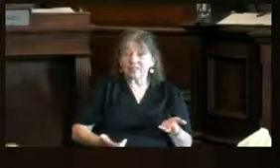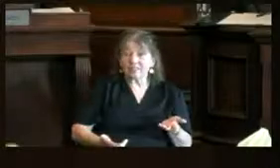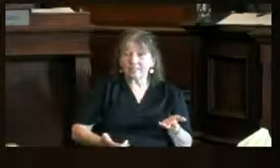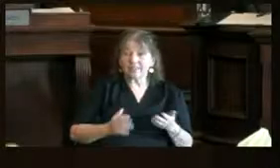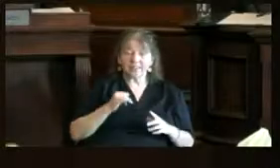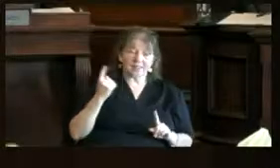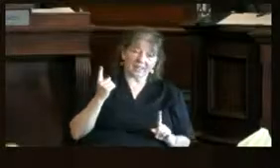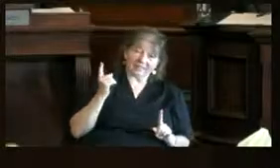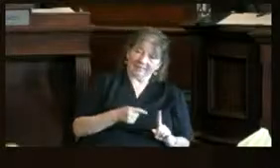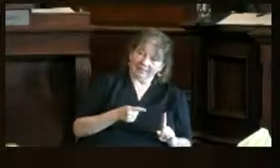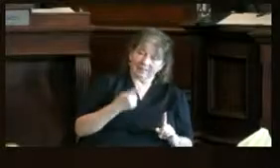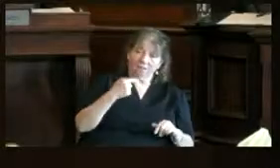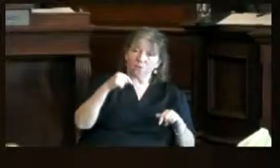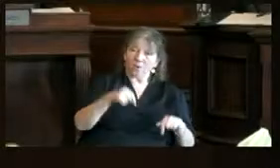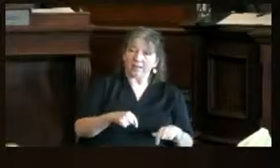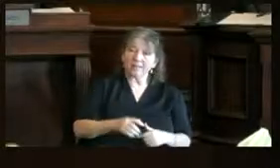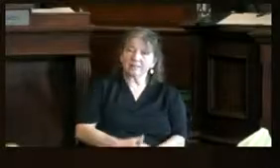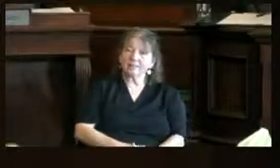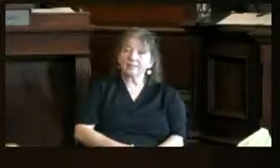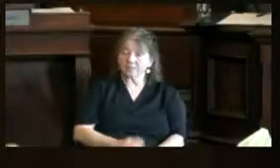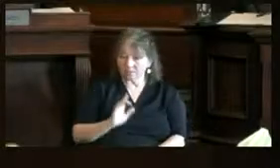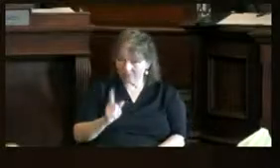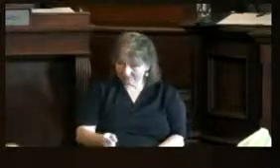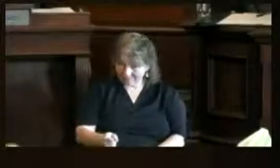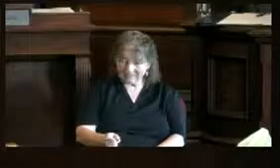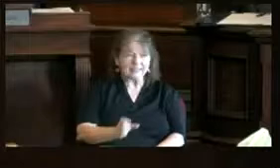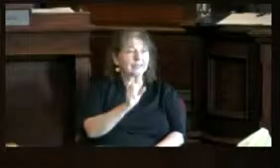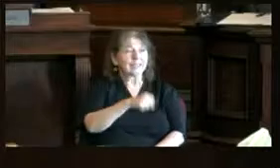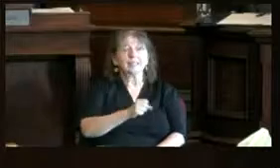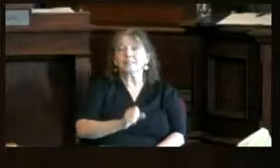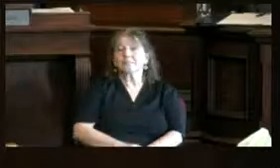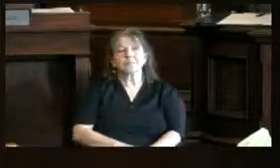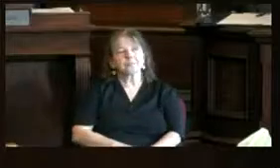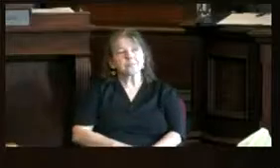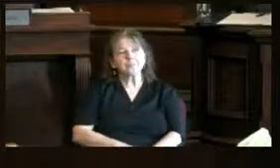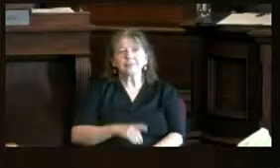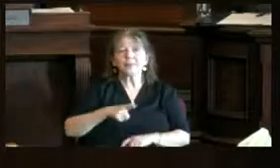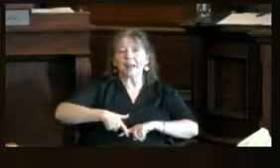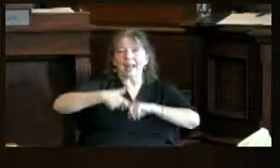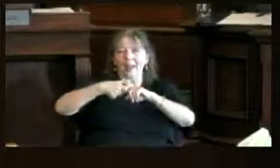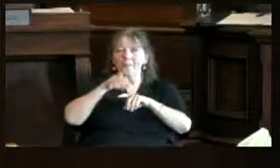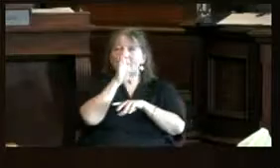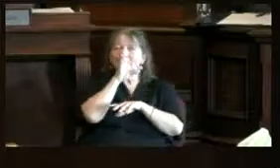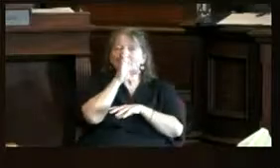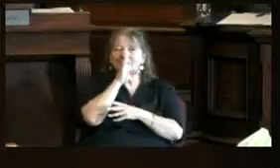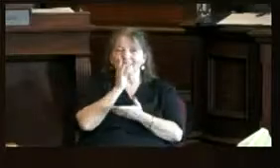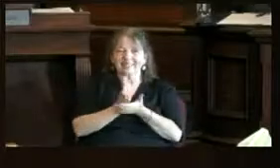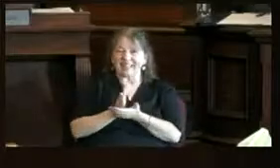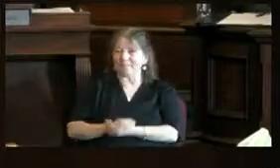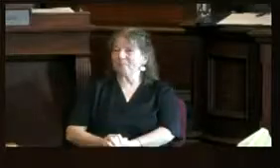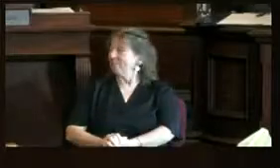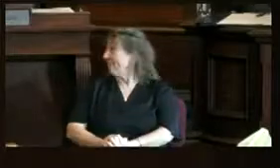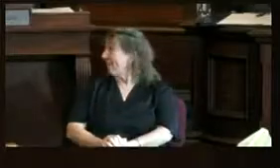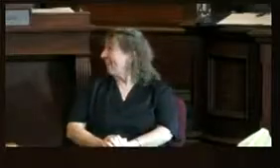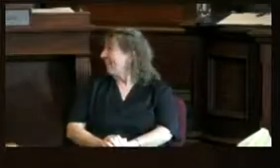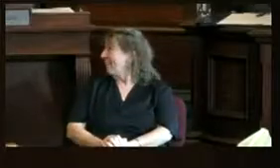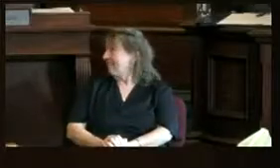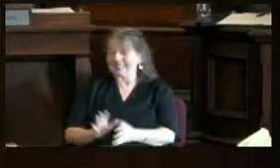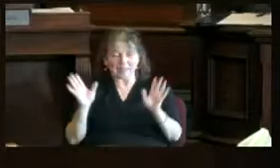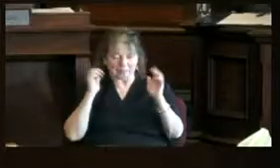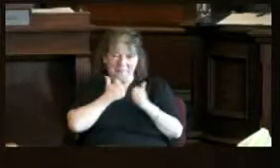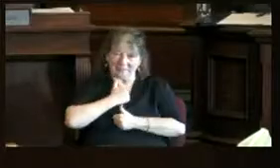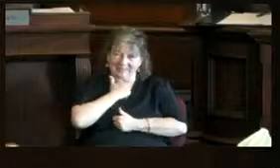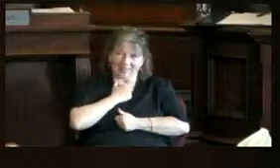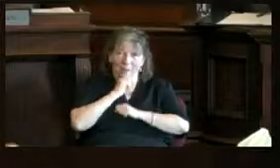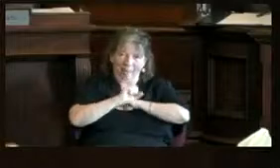fundamental point of what you guys are making today. Is that correct? Okay. And now I'm going to stop. So we got to go on. I'm sorry.